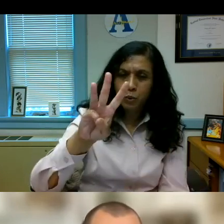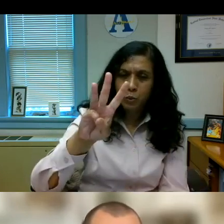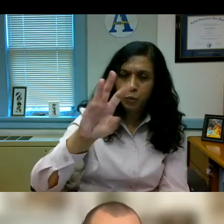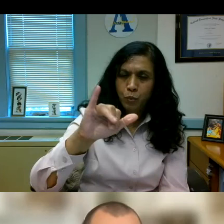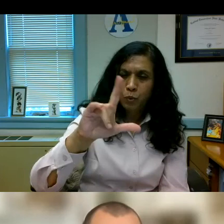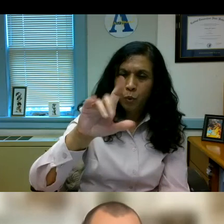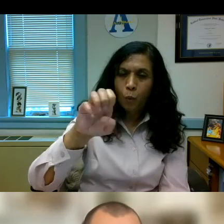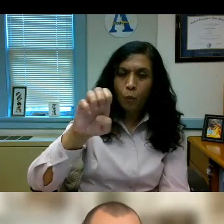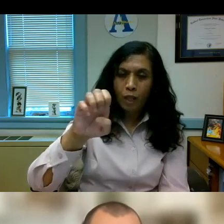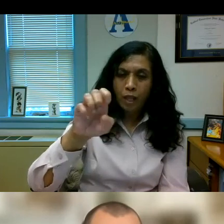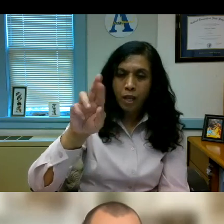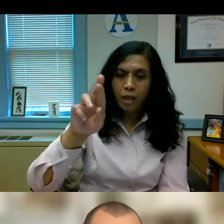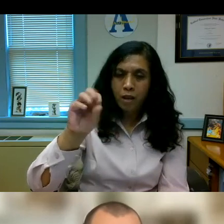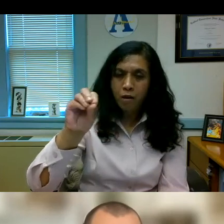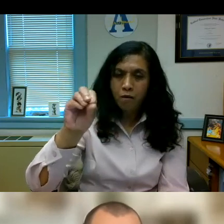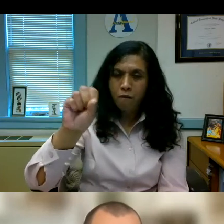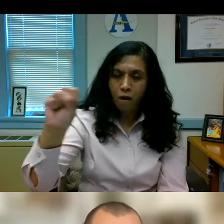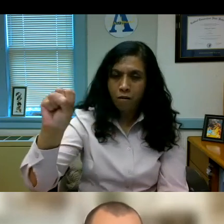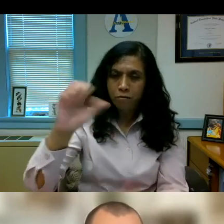During the pandemic,